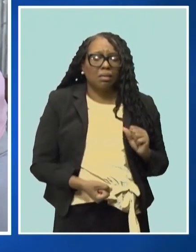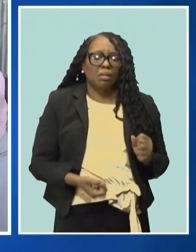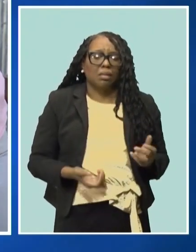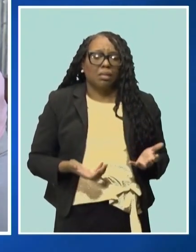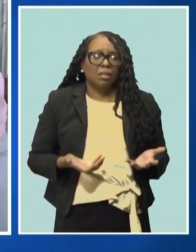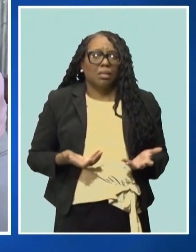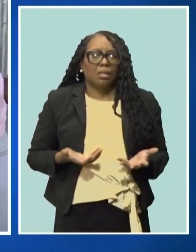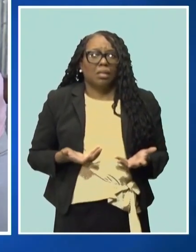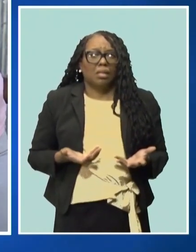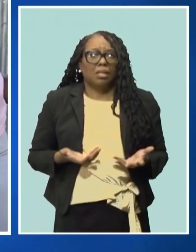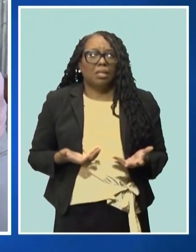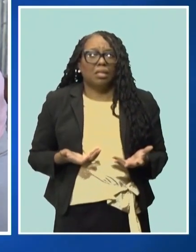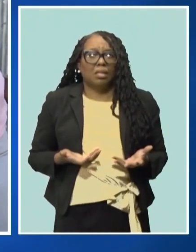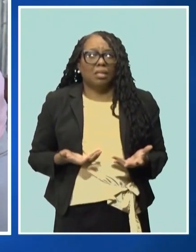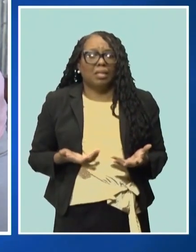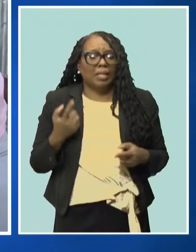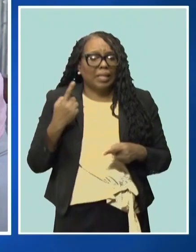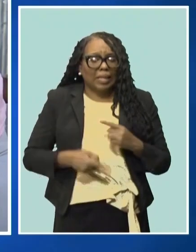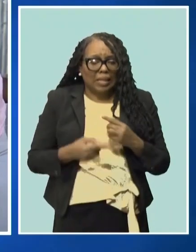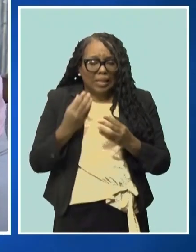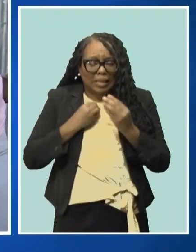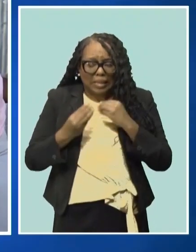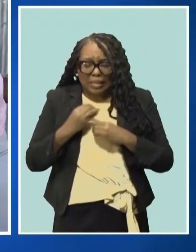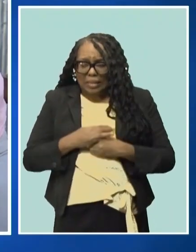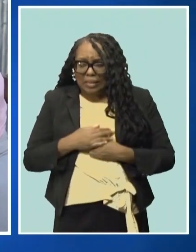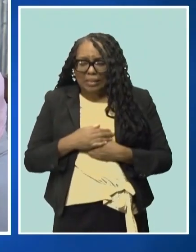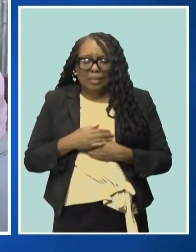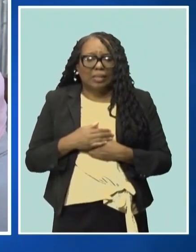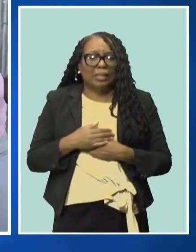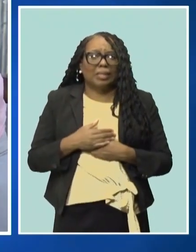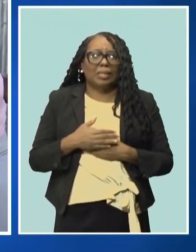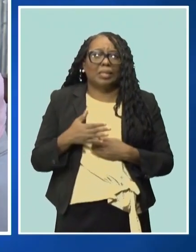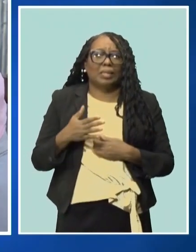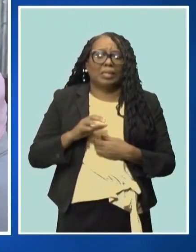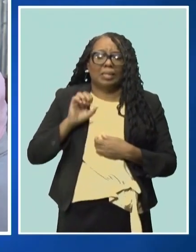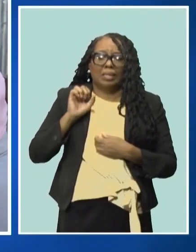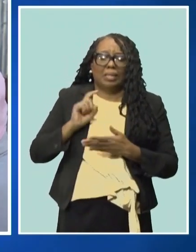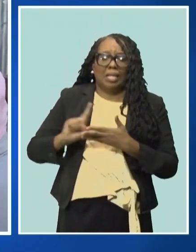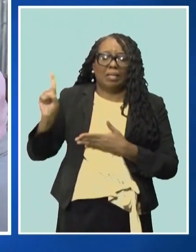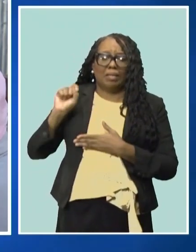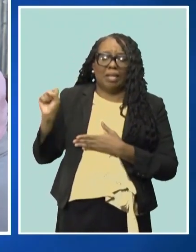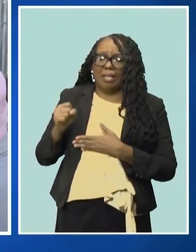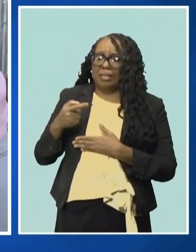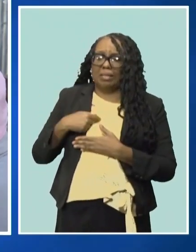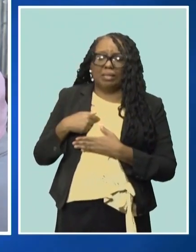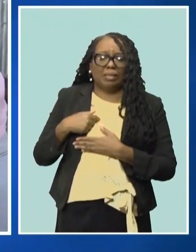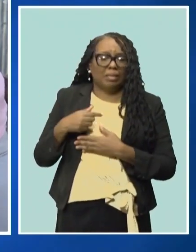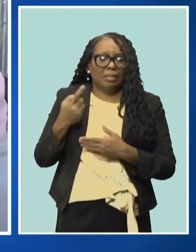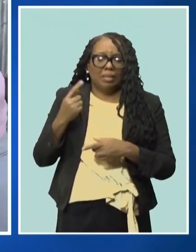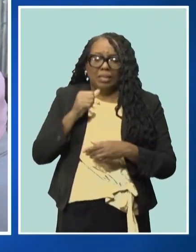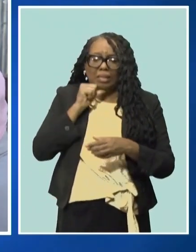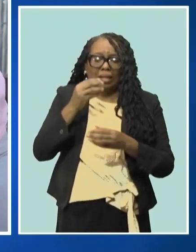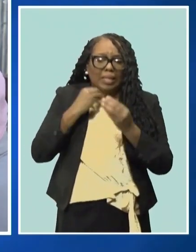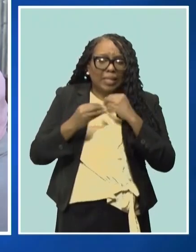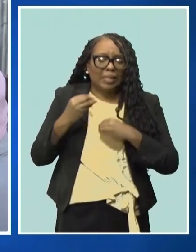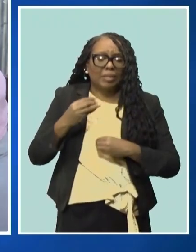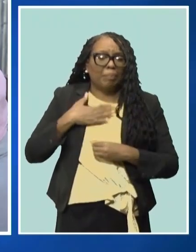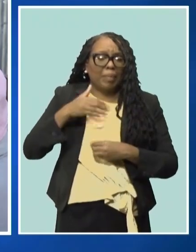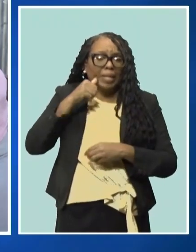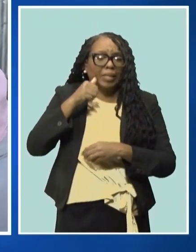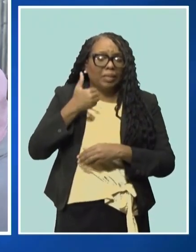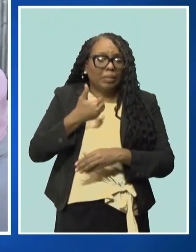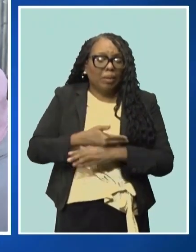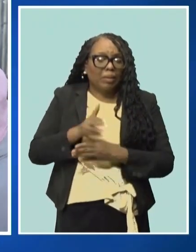I can't eat since Saturday. I eat because since Saturday I wasn't getting no appetite and I'm trying to eat, but it's